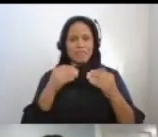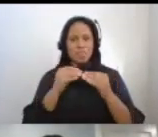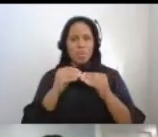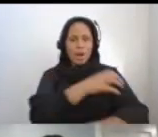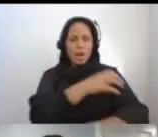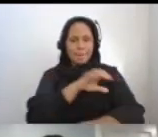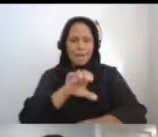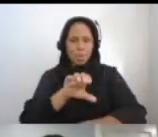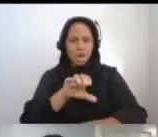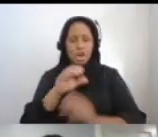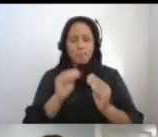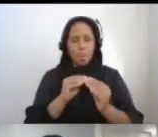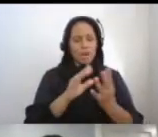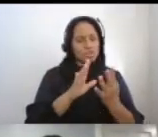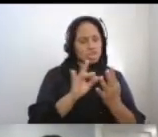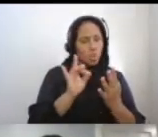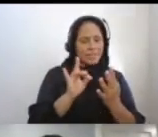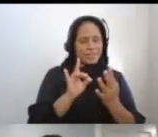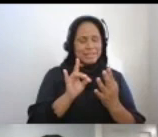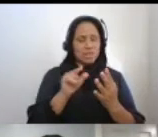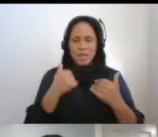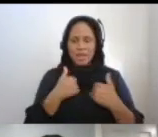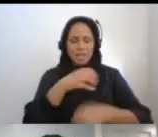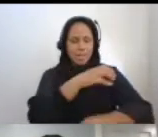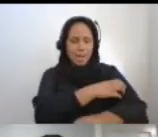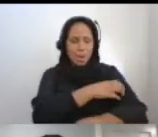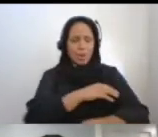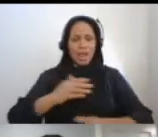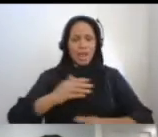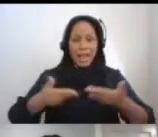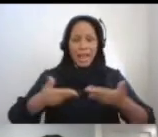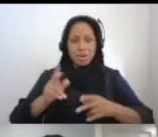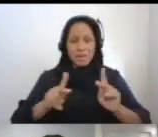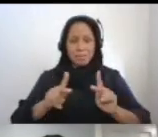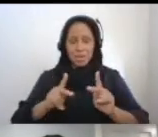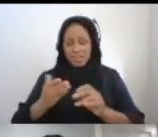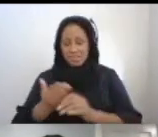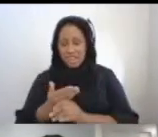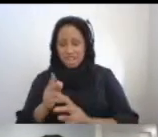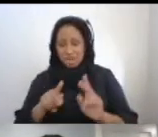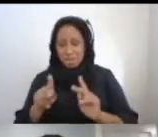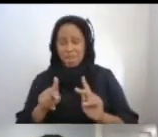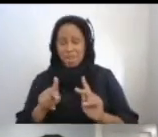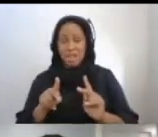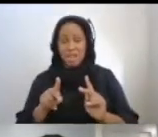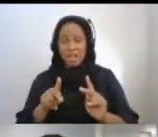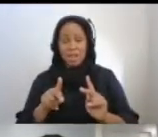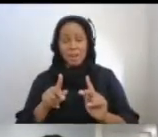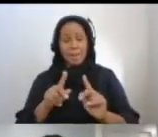to hire people and fire people. But because you have all of this, you also have to spend more